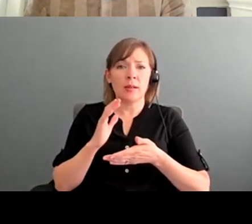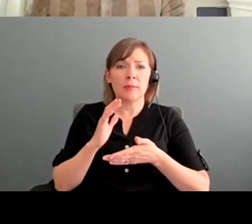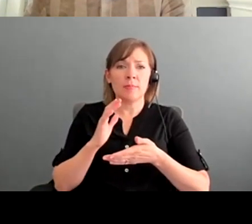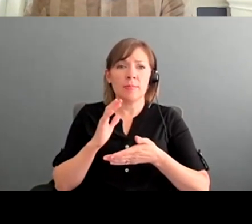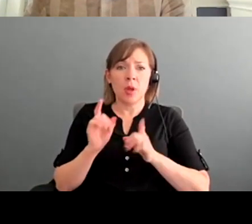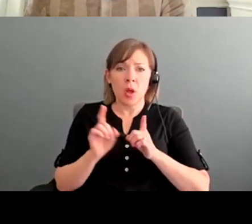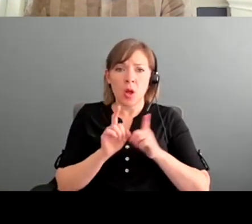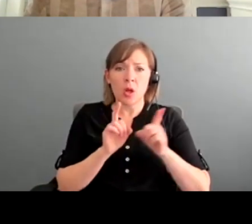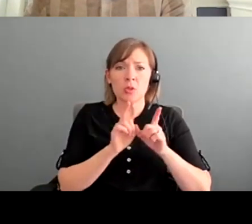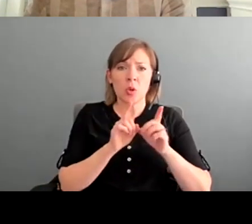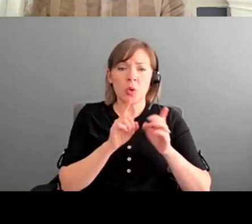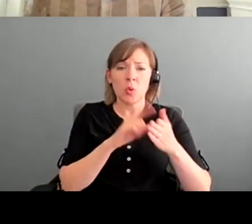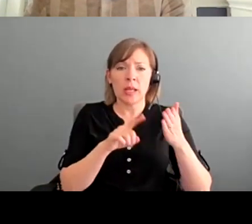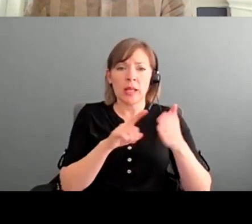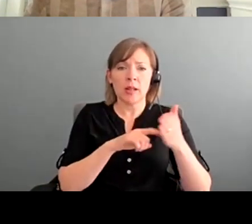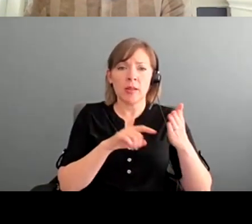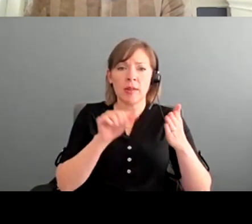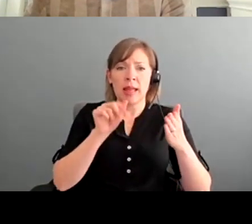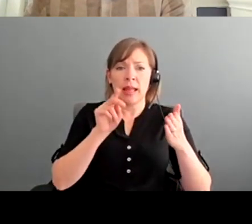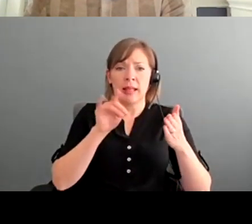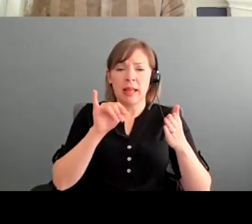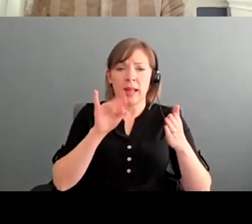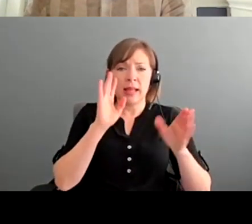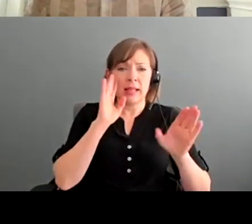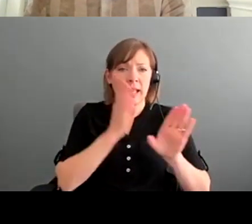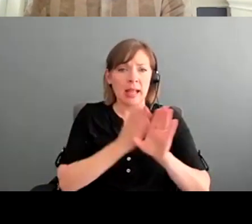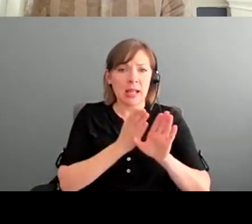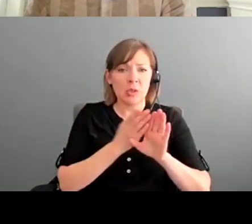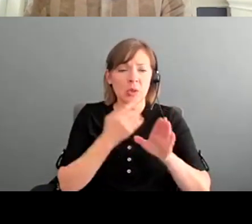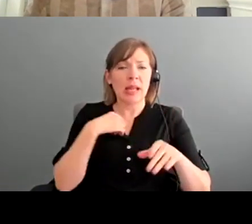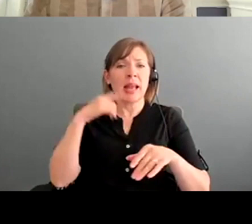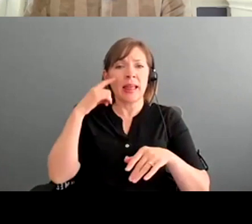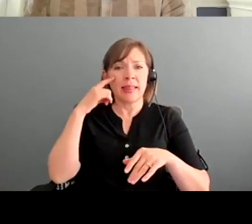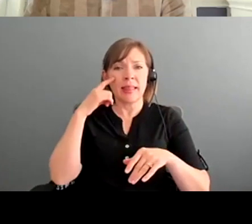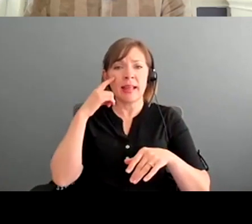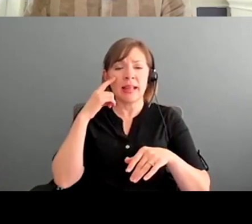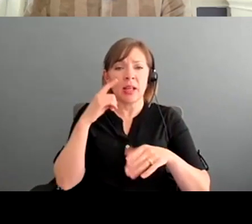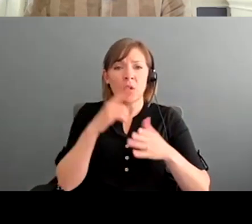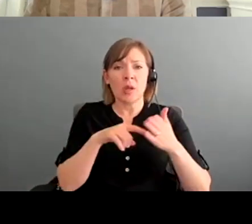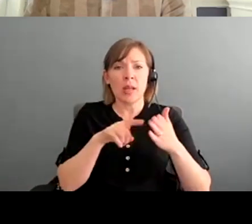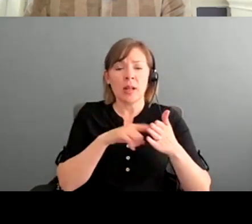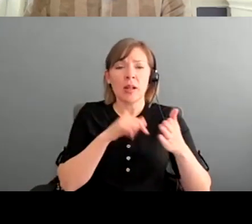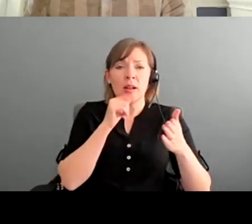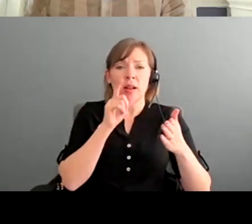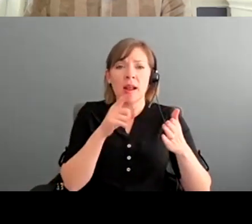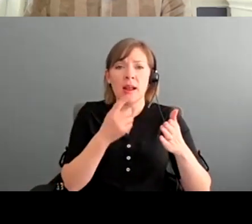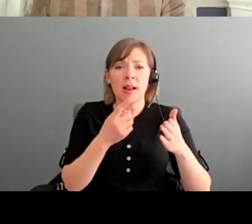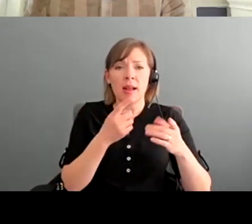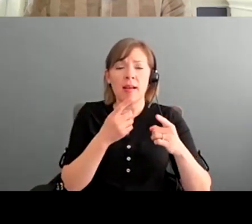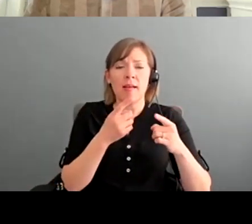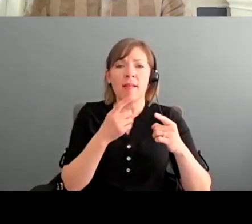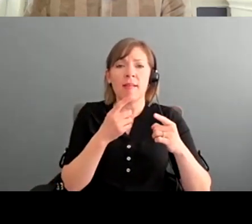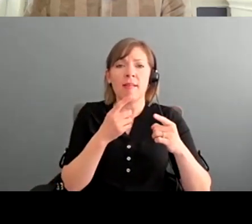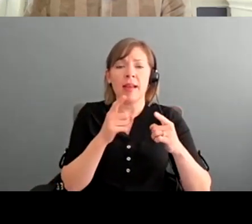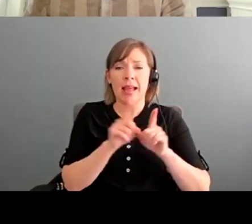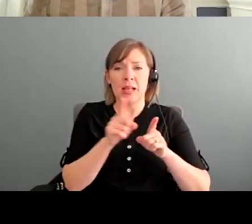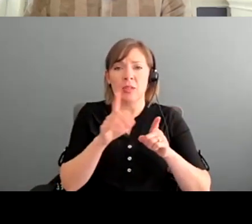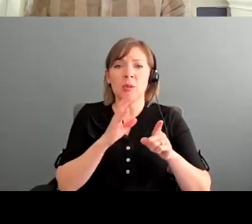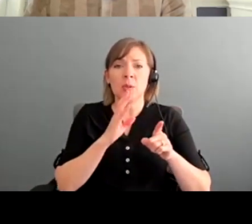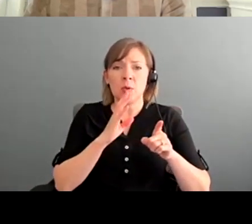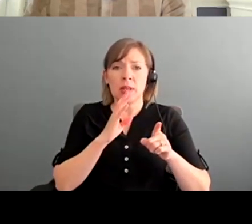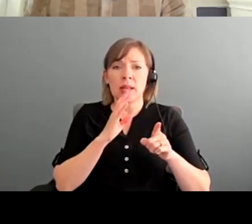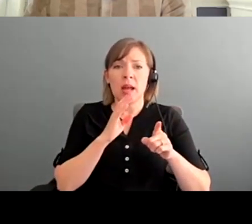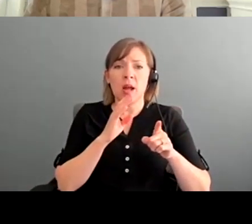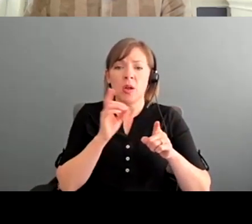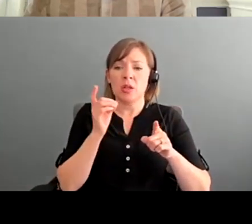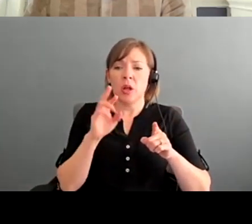also critical of anti-psychiatry. And I think critical not of, as you pointed out,